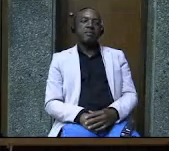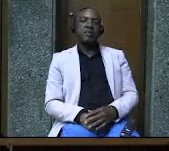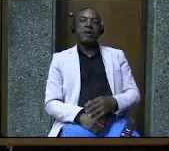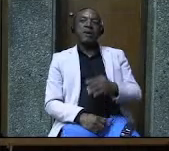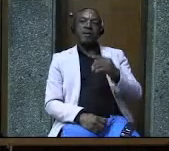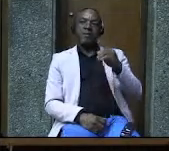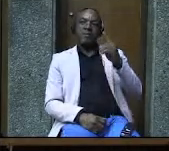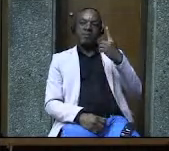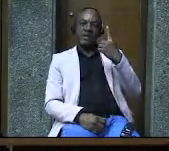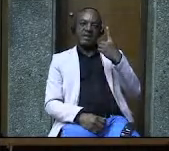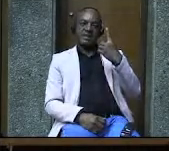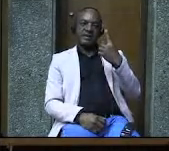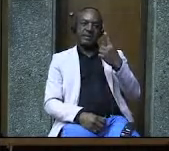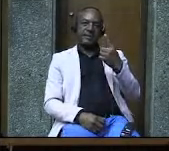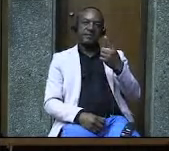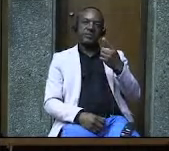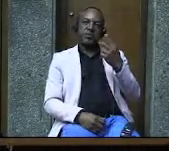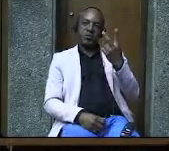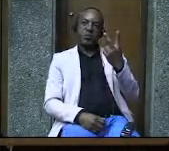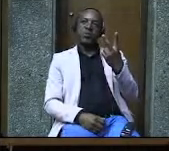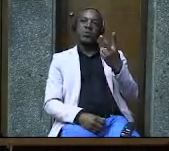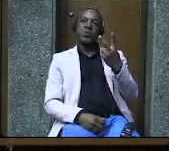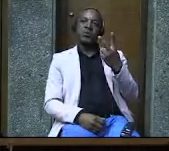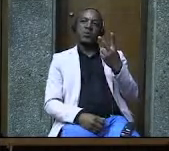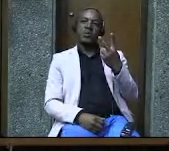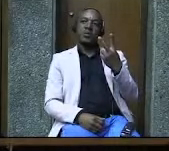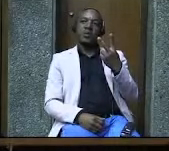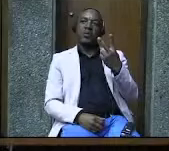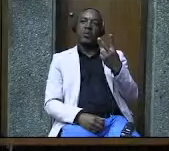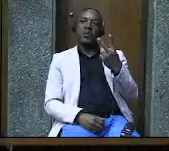One, Eluzela Pambili. Two, Pambili.